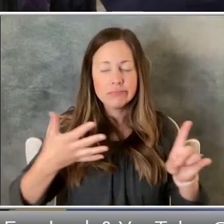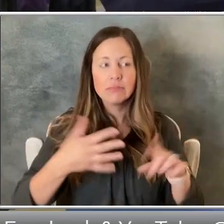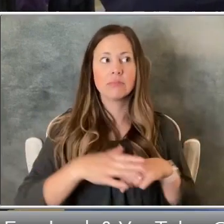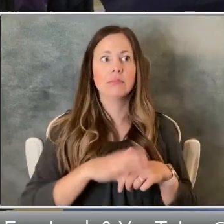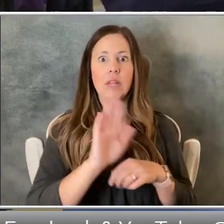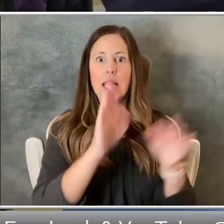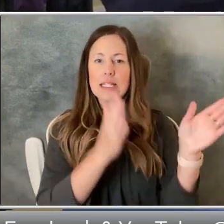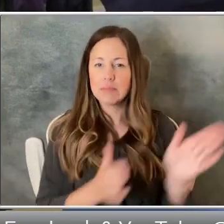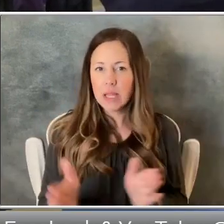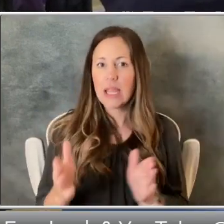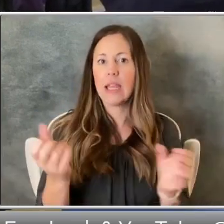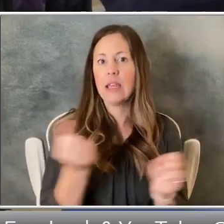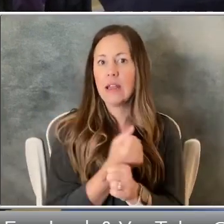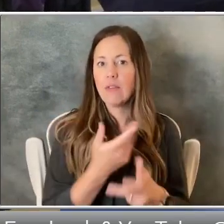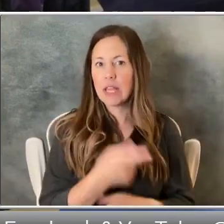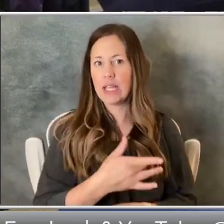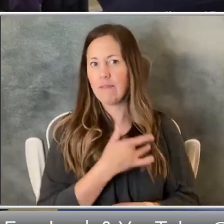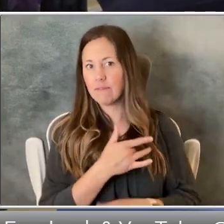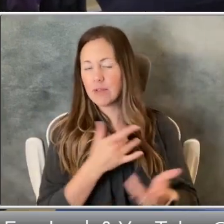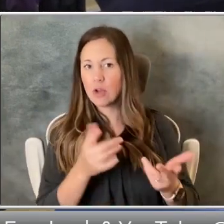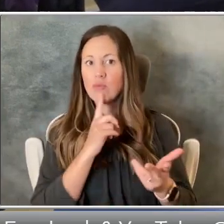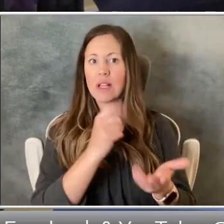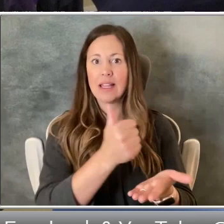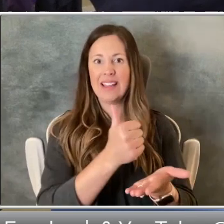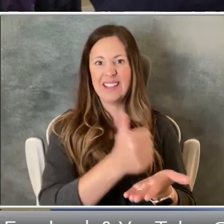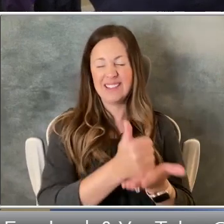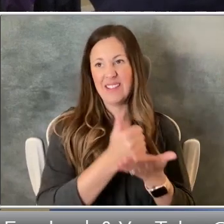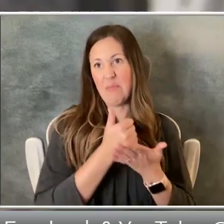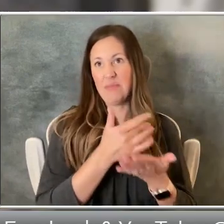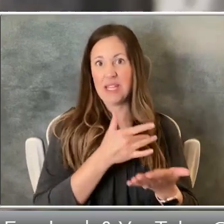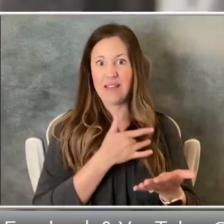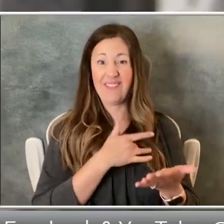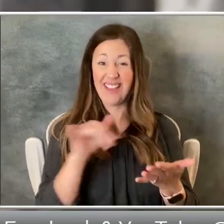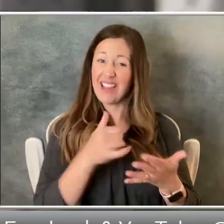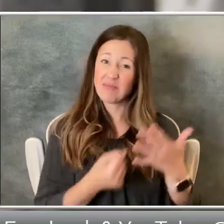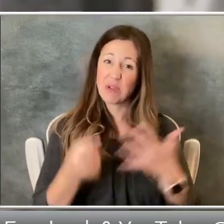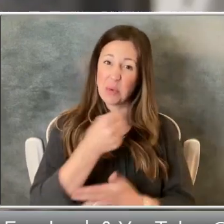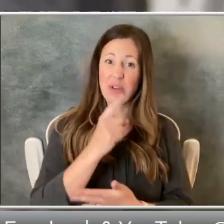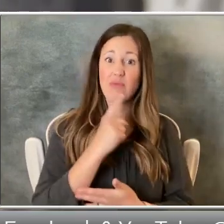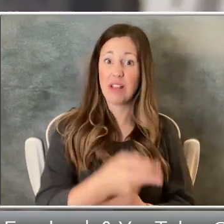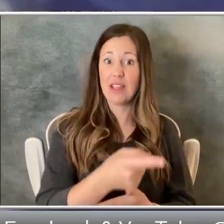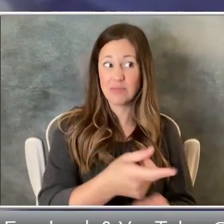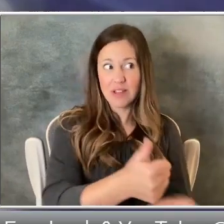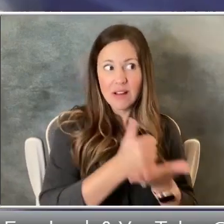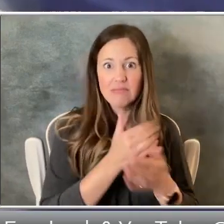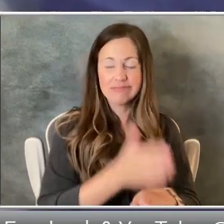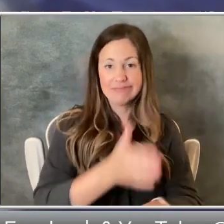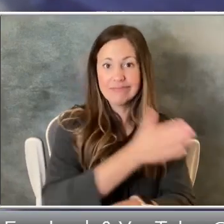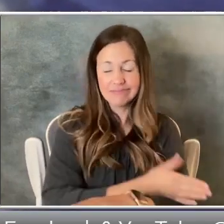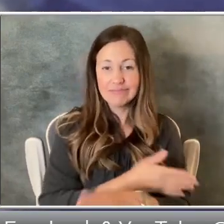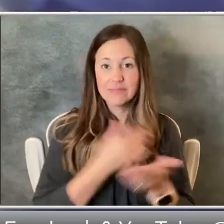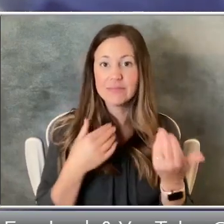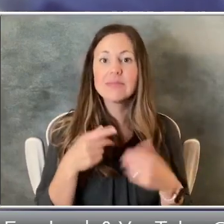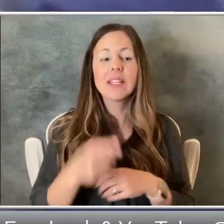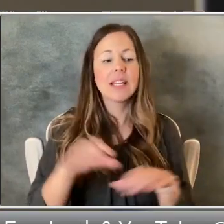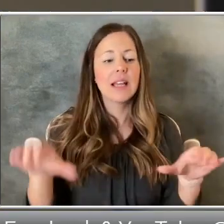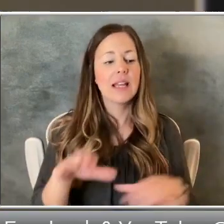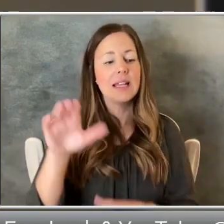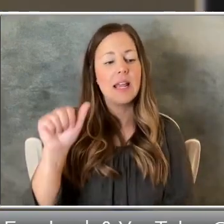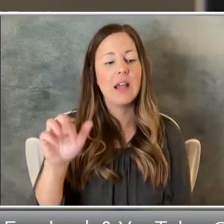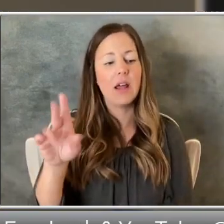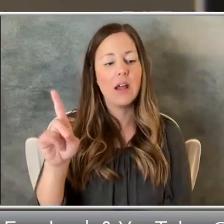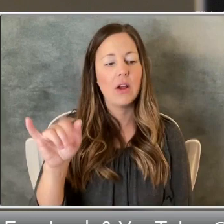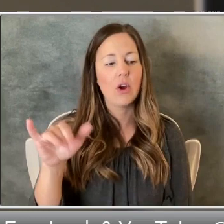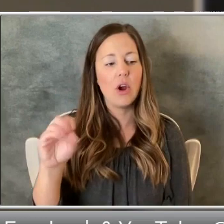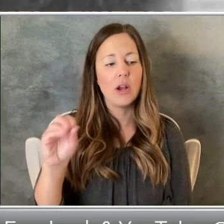of action is, and like making me a priority of like, I'm gonna fix you. Dr. Sheldon performed a cardioablation and